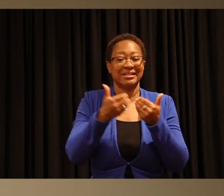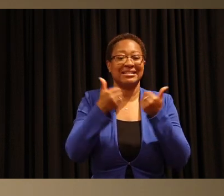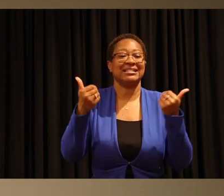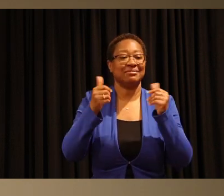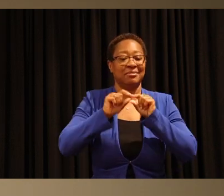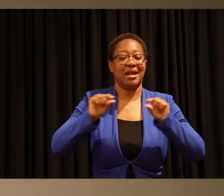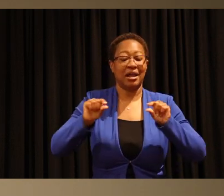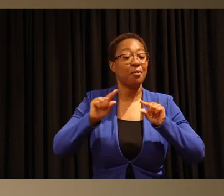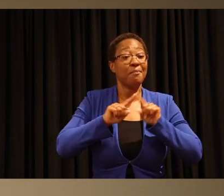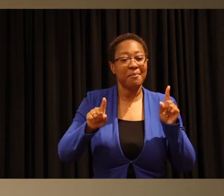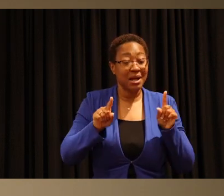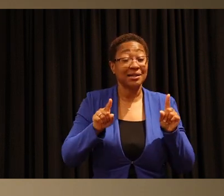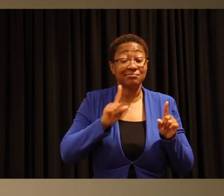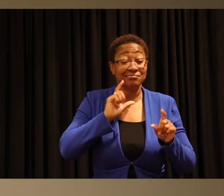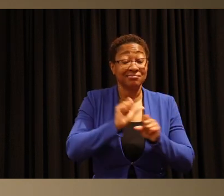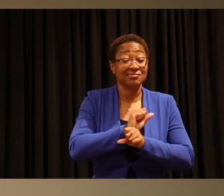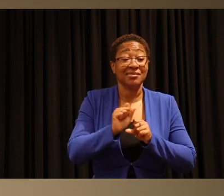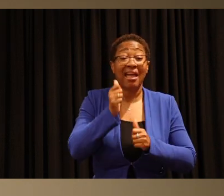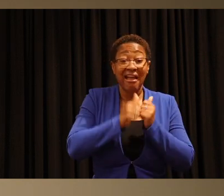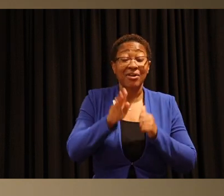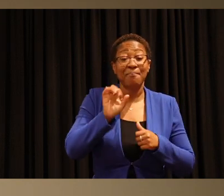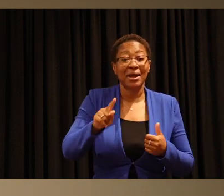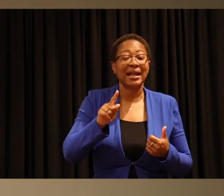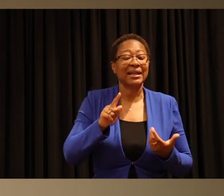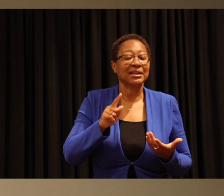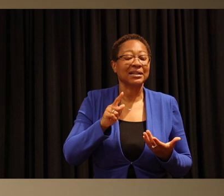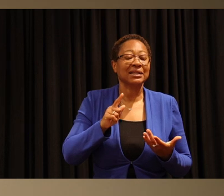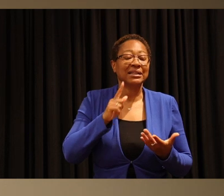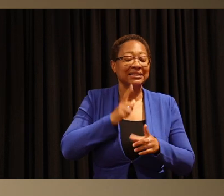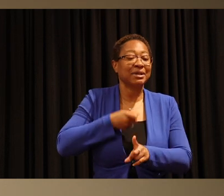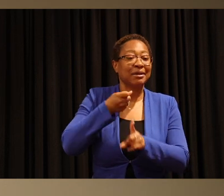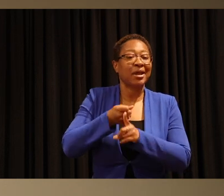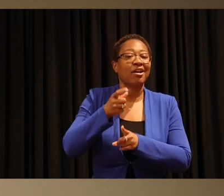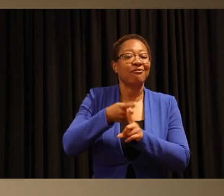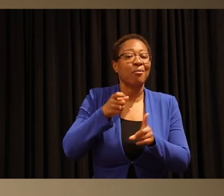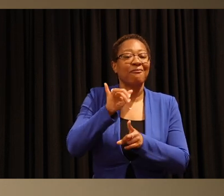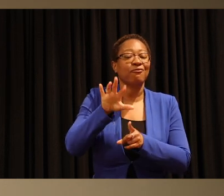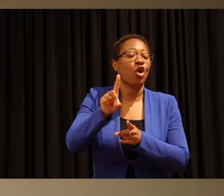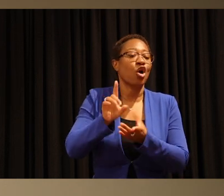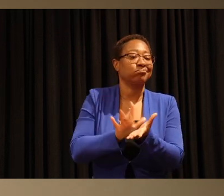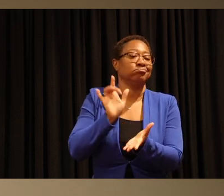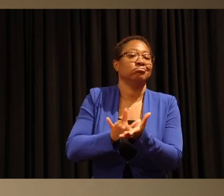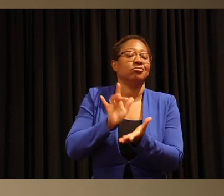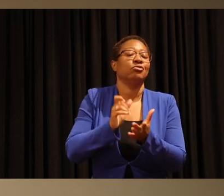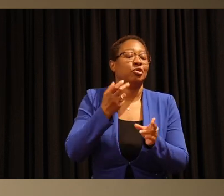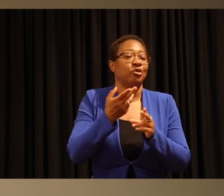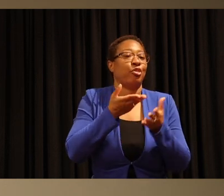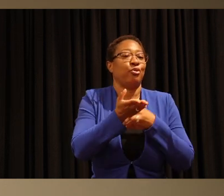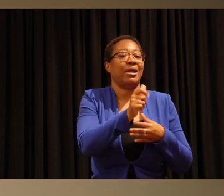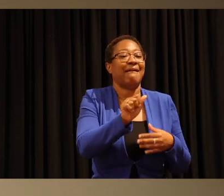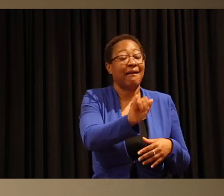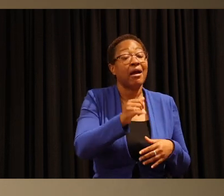really see it, but every bank is taking huge fraud losses right now, and we are all going to have to work together and be very